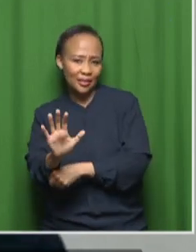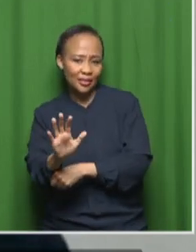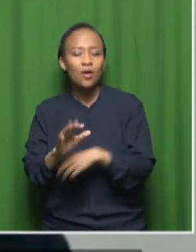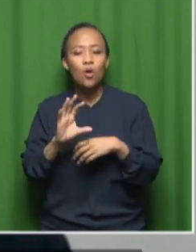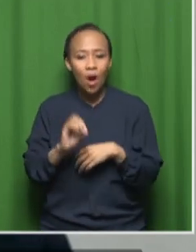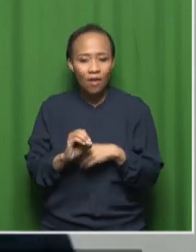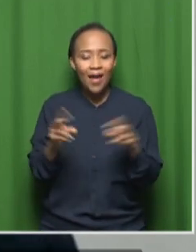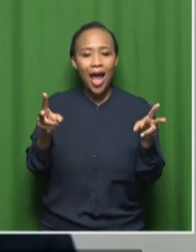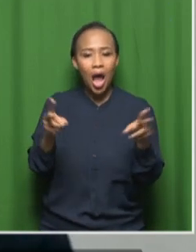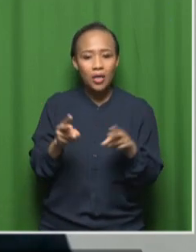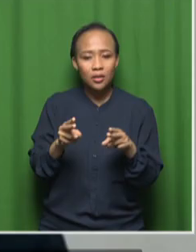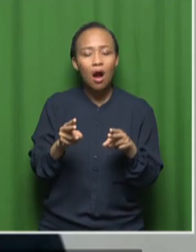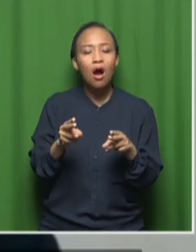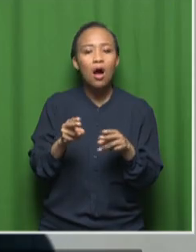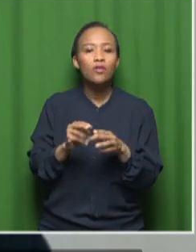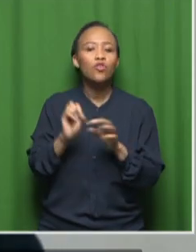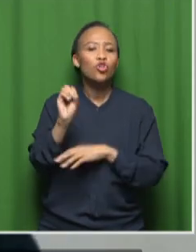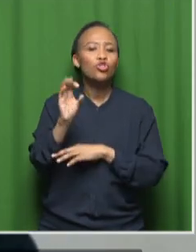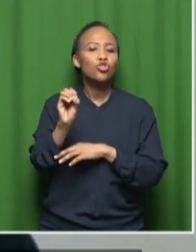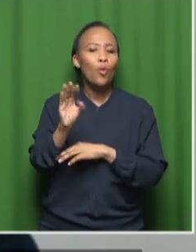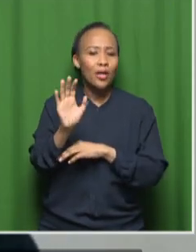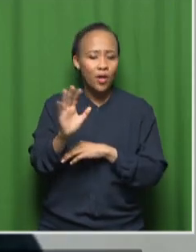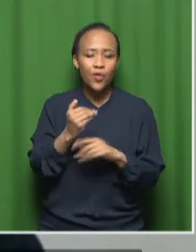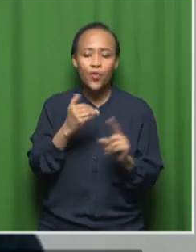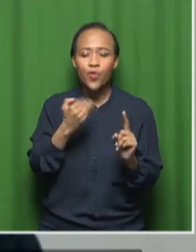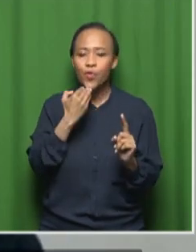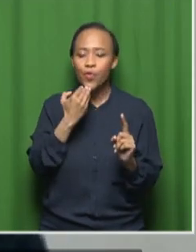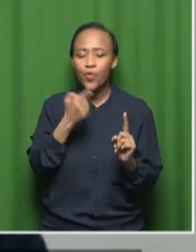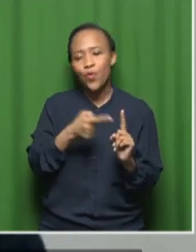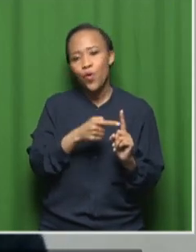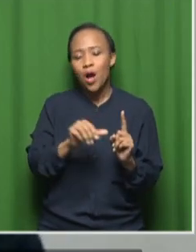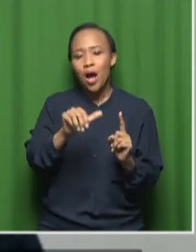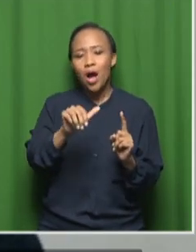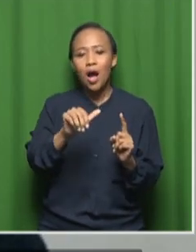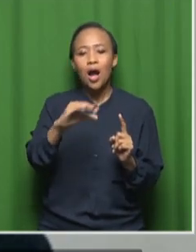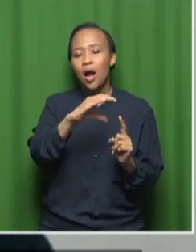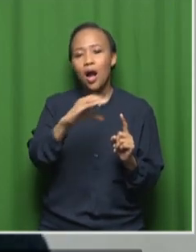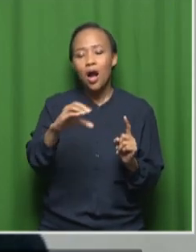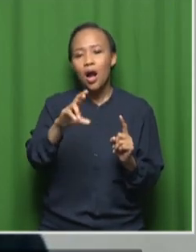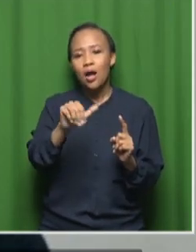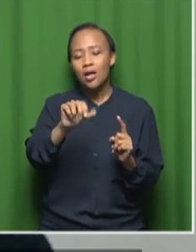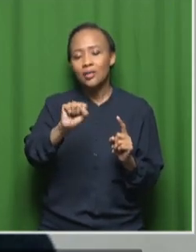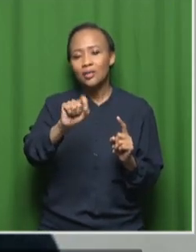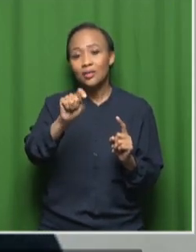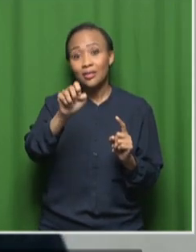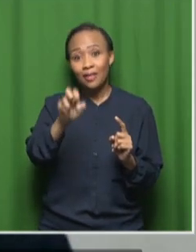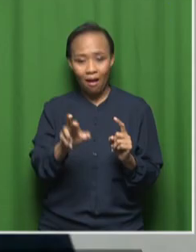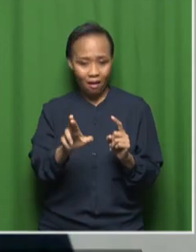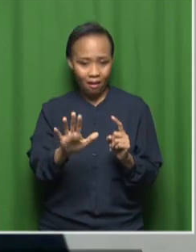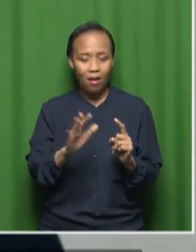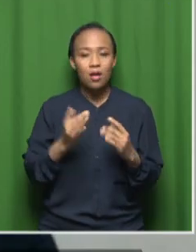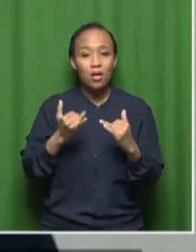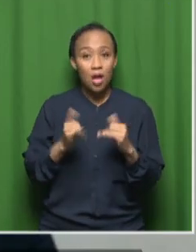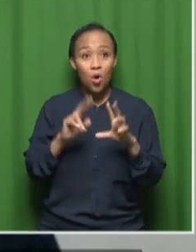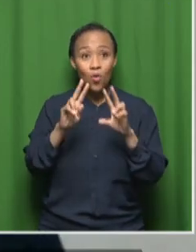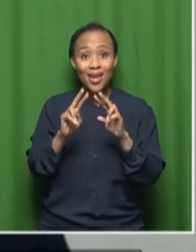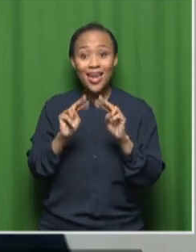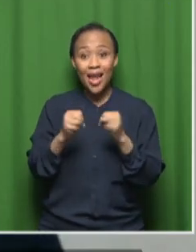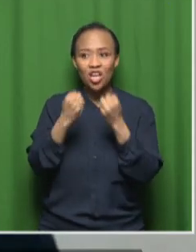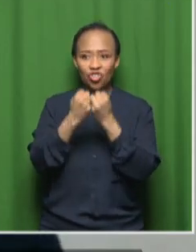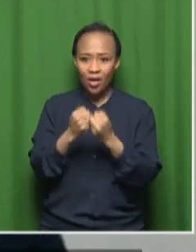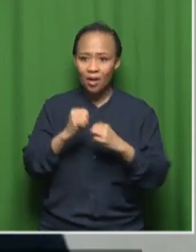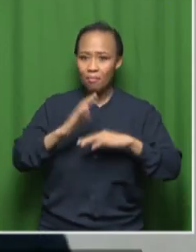Sowetan Agri-Cluster who was promoting nation building. And in that, talking about nation building, he